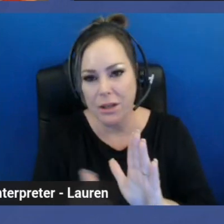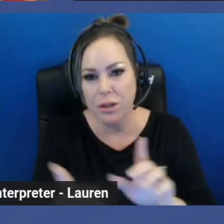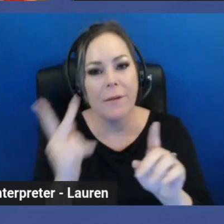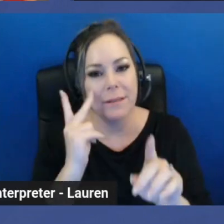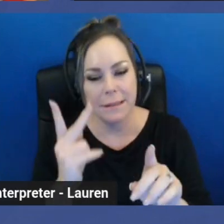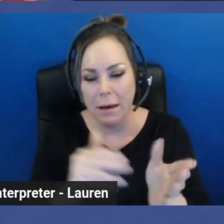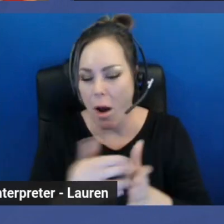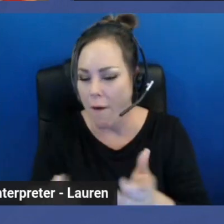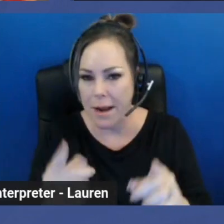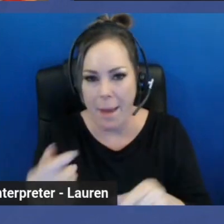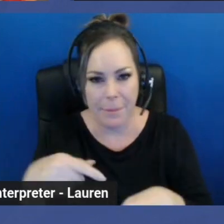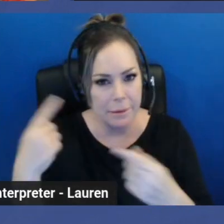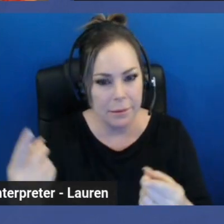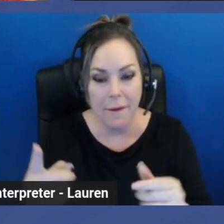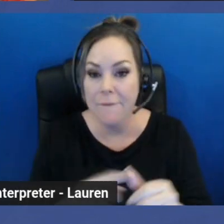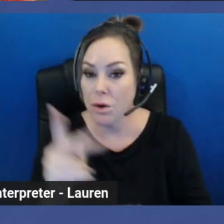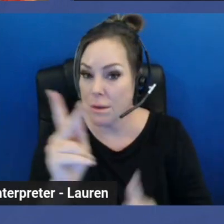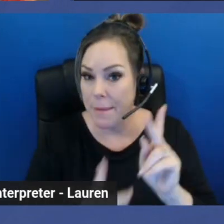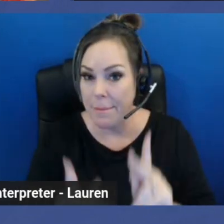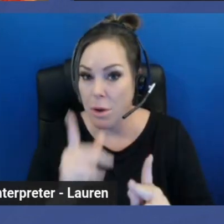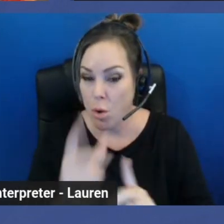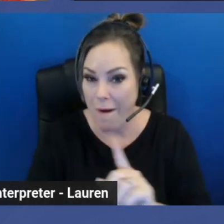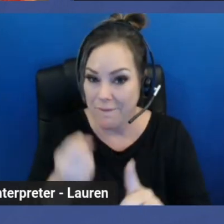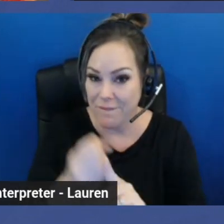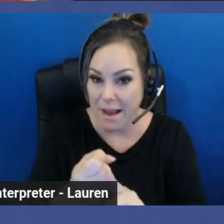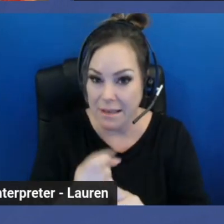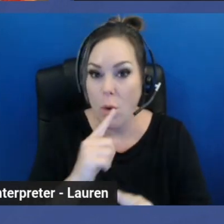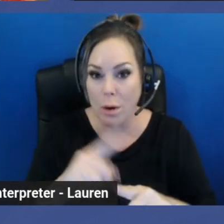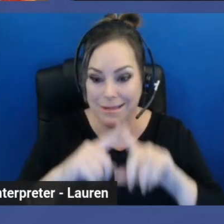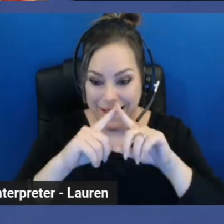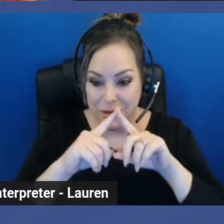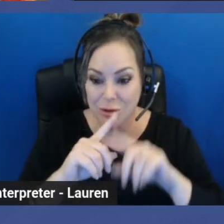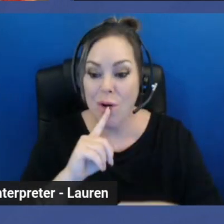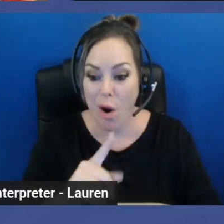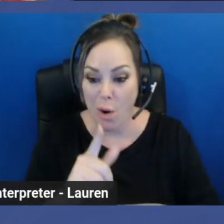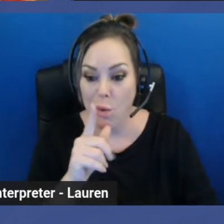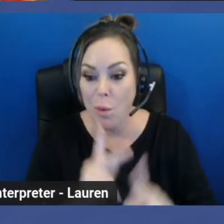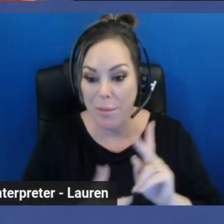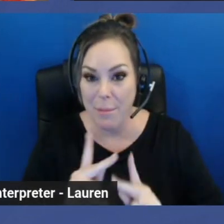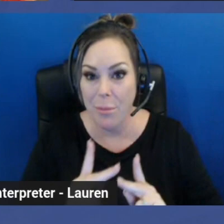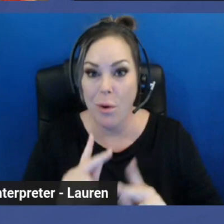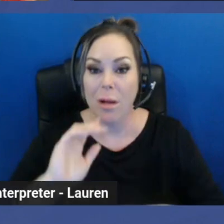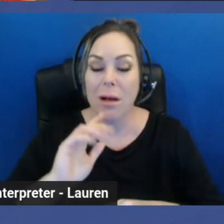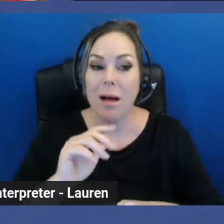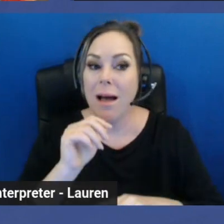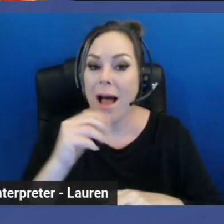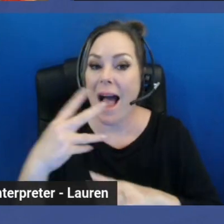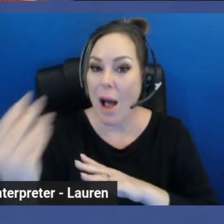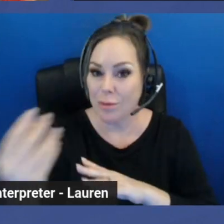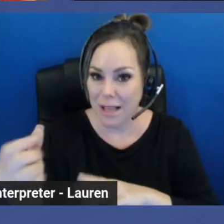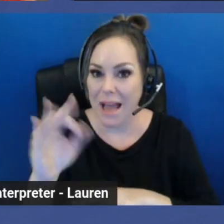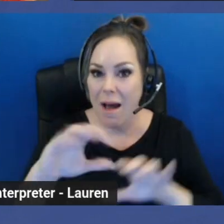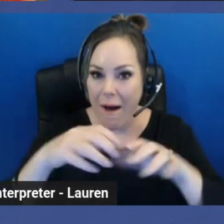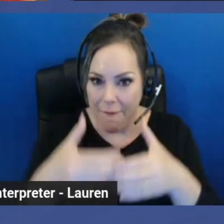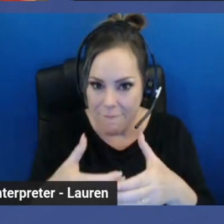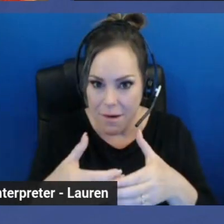time and time again, the first people affected or censored are those existing outside of kind of the heteronormative